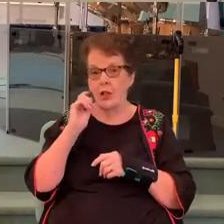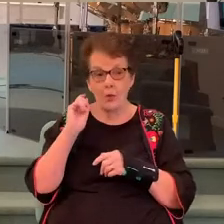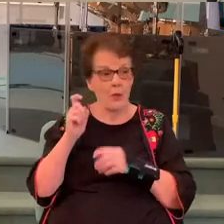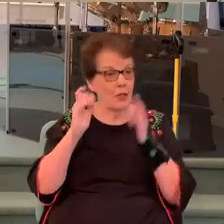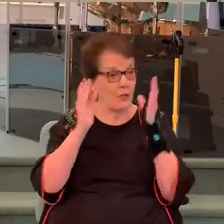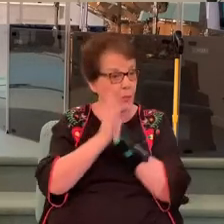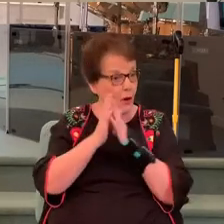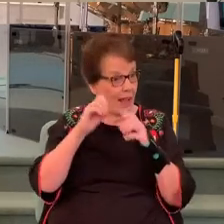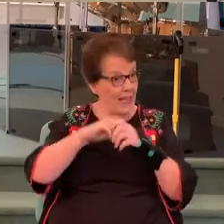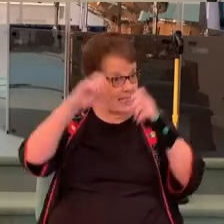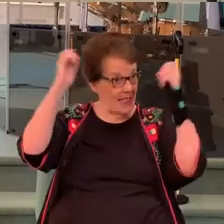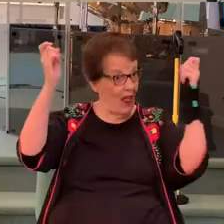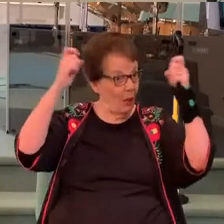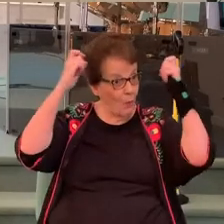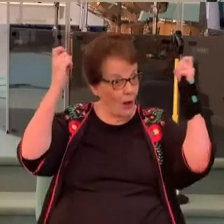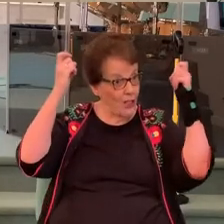celebration.